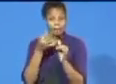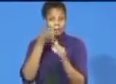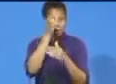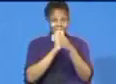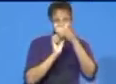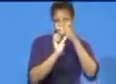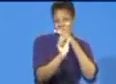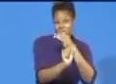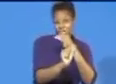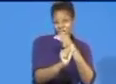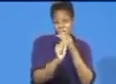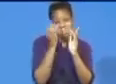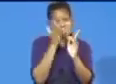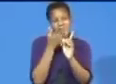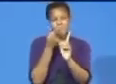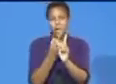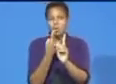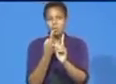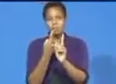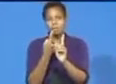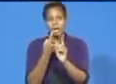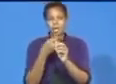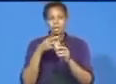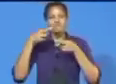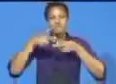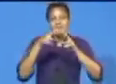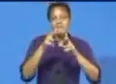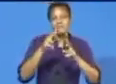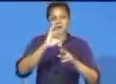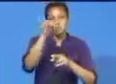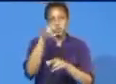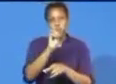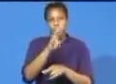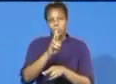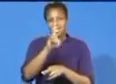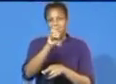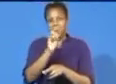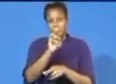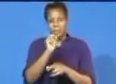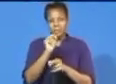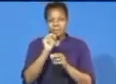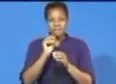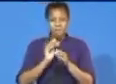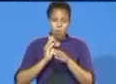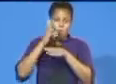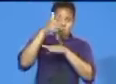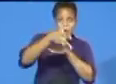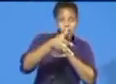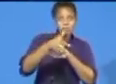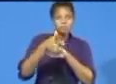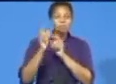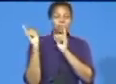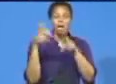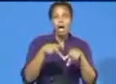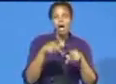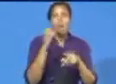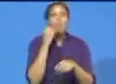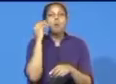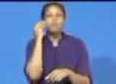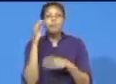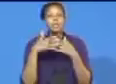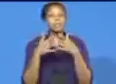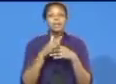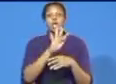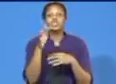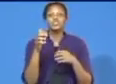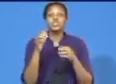own. He's got to cross Jordan to get back home. I don't care what Jordan you have to cross over, but